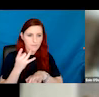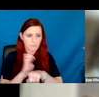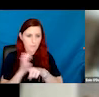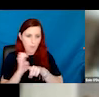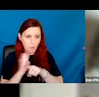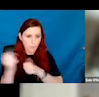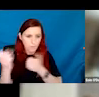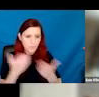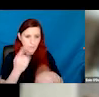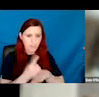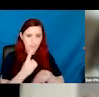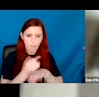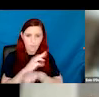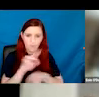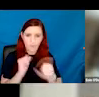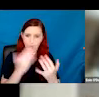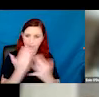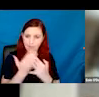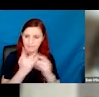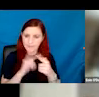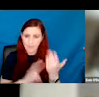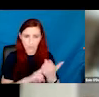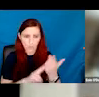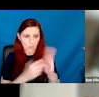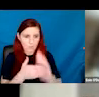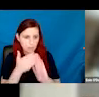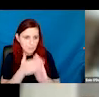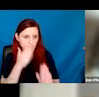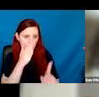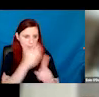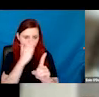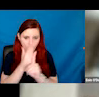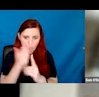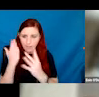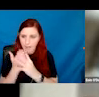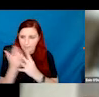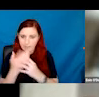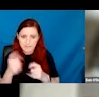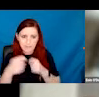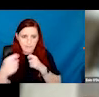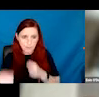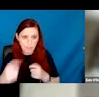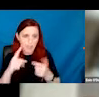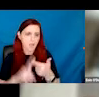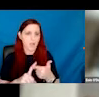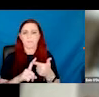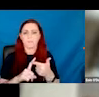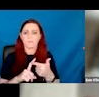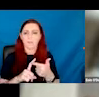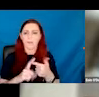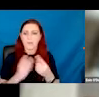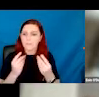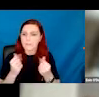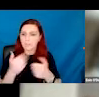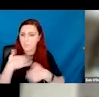to access and use a building, to approach and access an extension, that sanitary facilities are to be, where they're